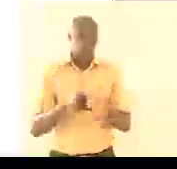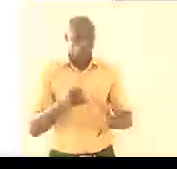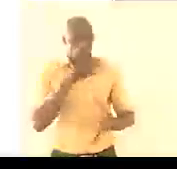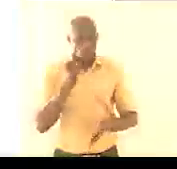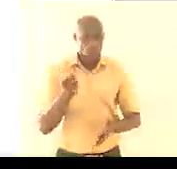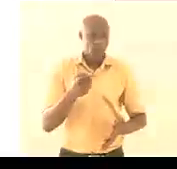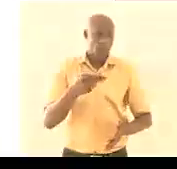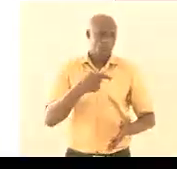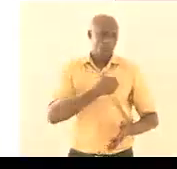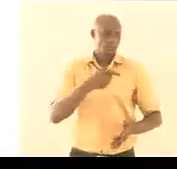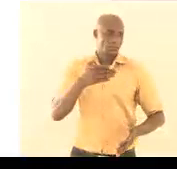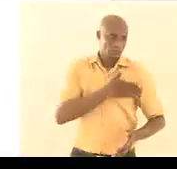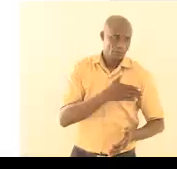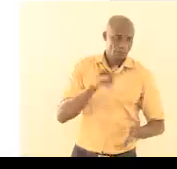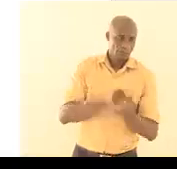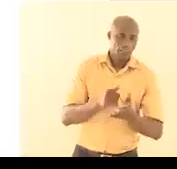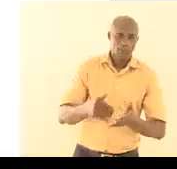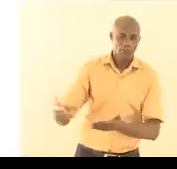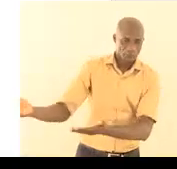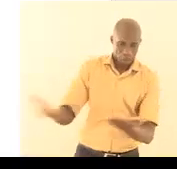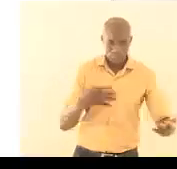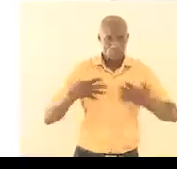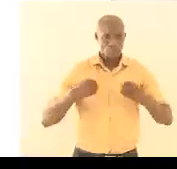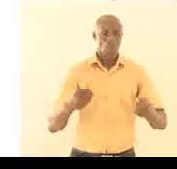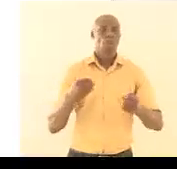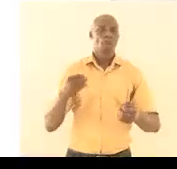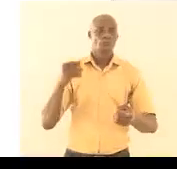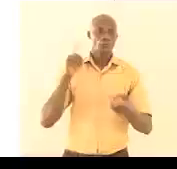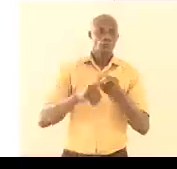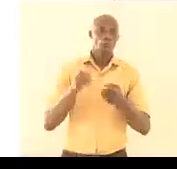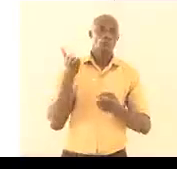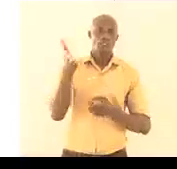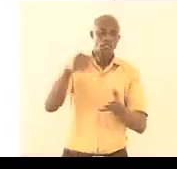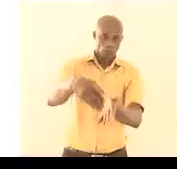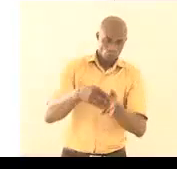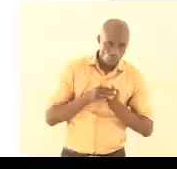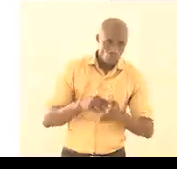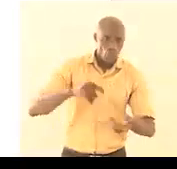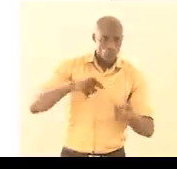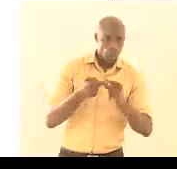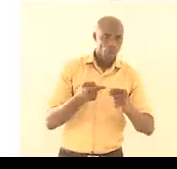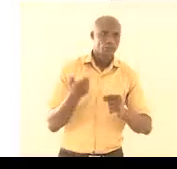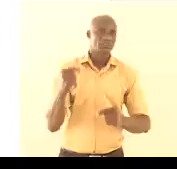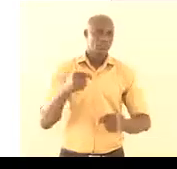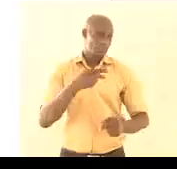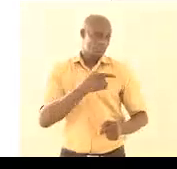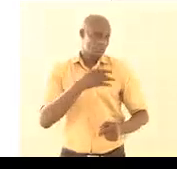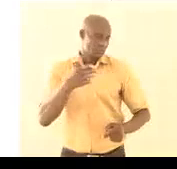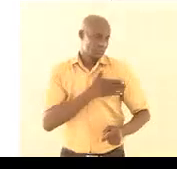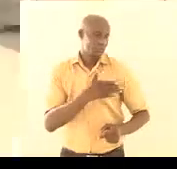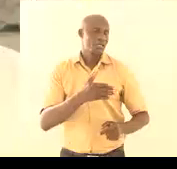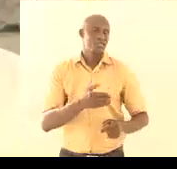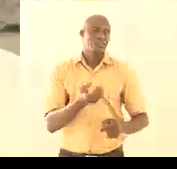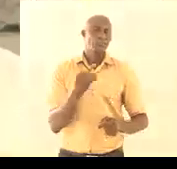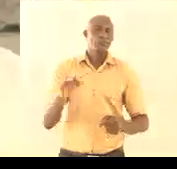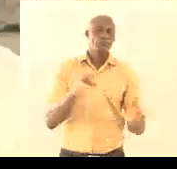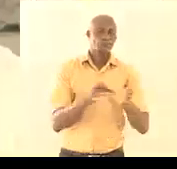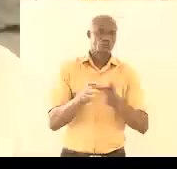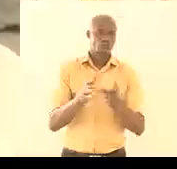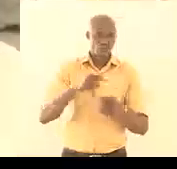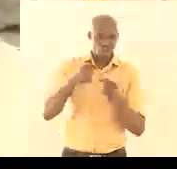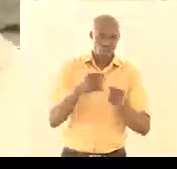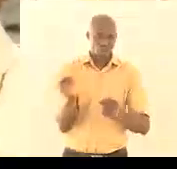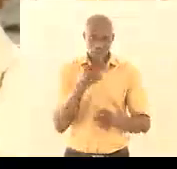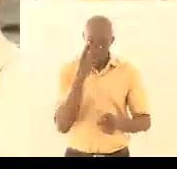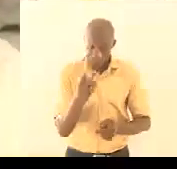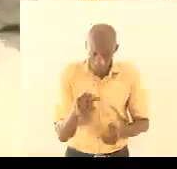the wounds that brought healing to their own wounds. The scars of Jesus, when they saw